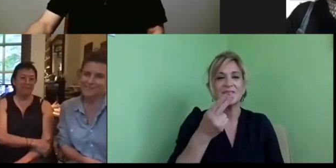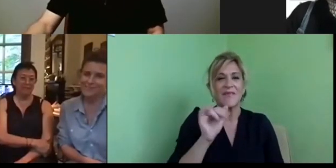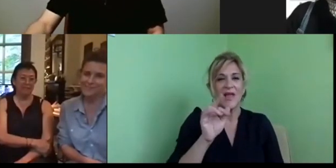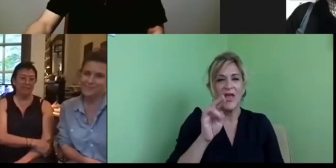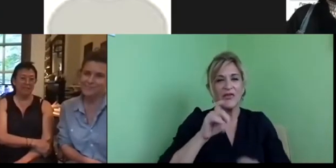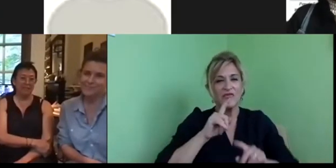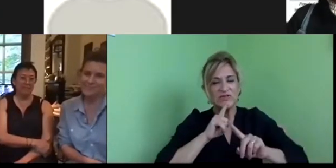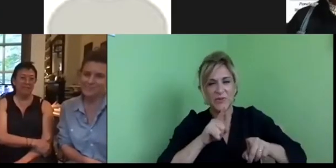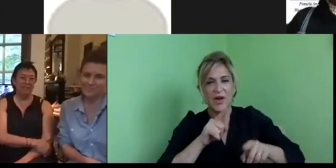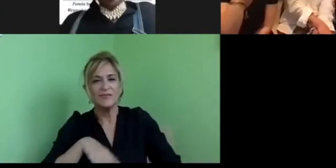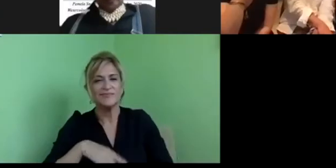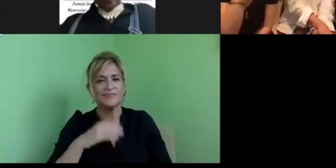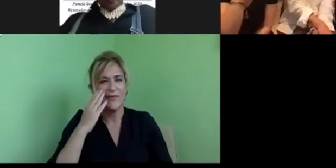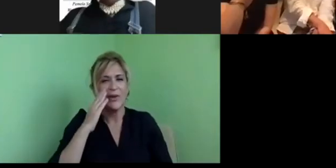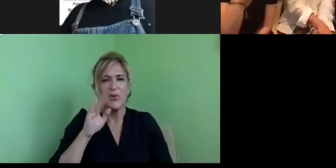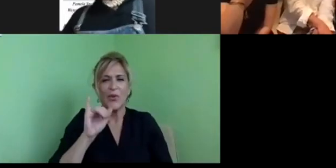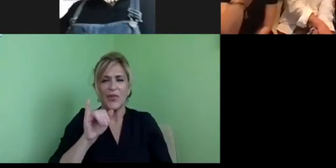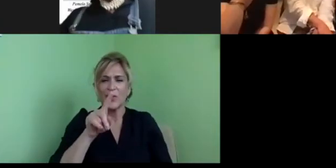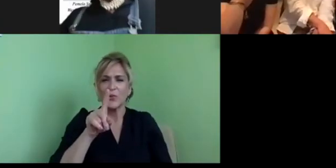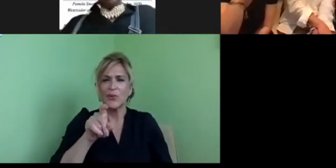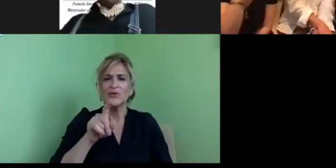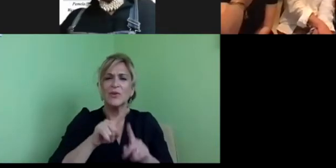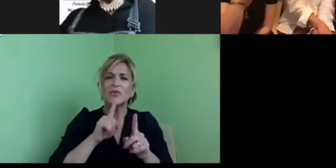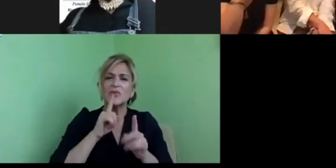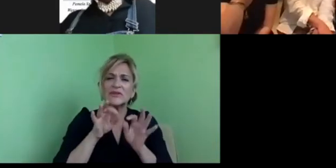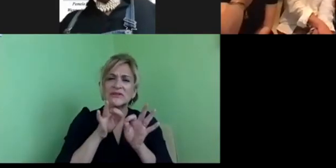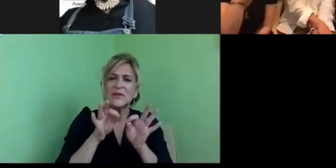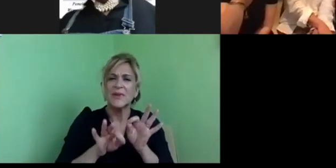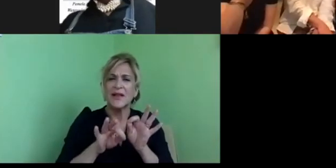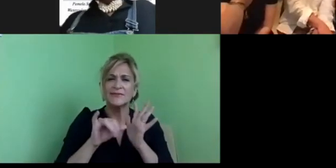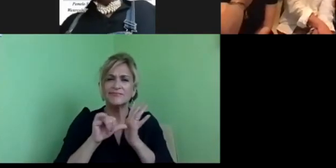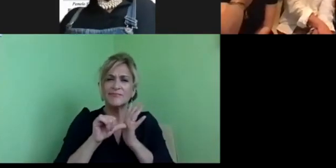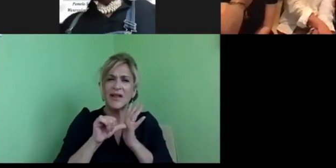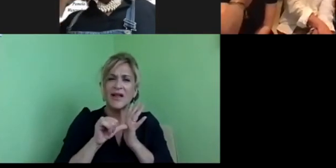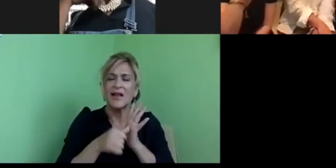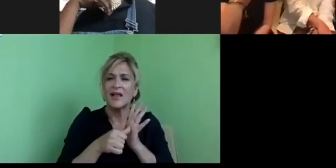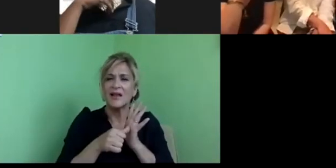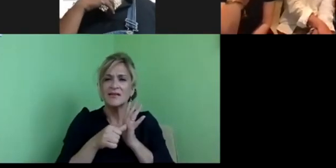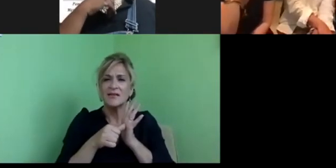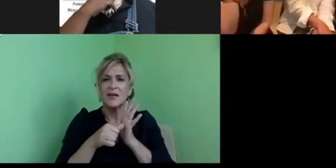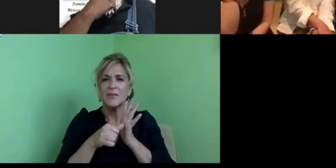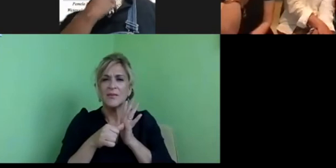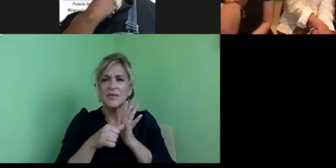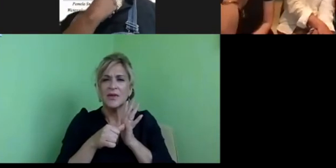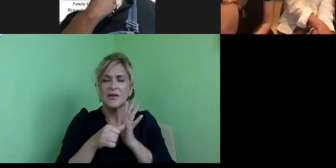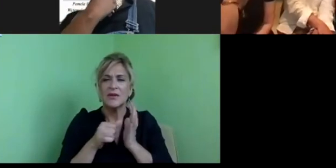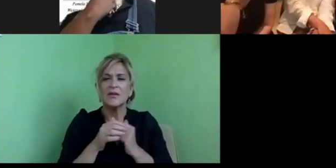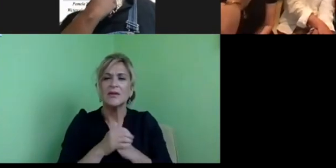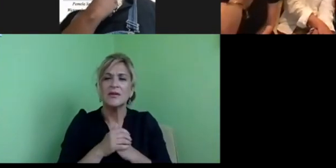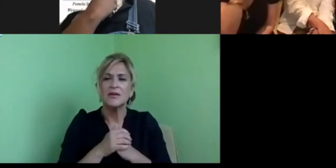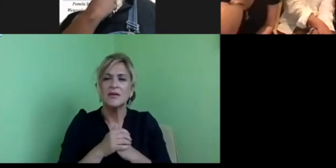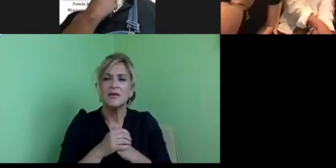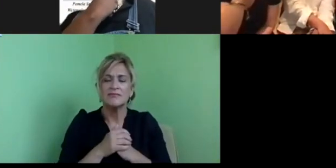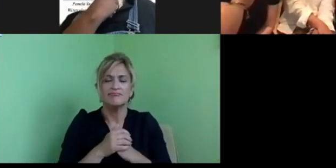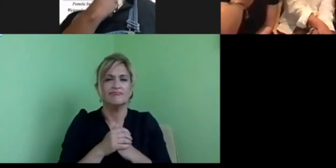asked the simplicity of them really highlights the um the sort of